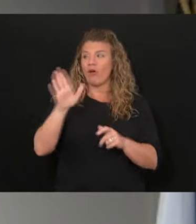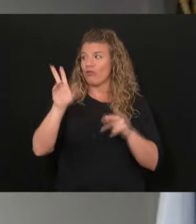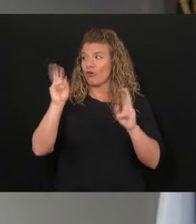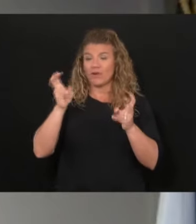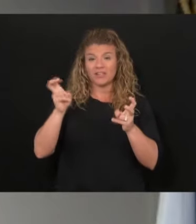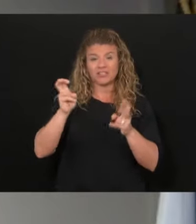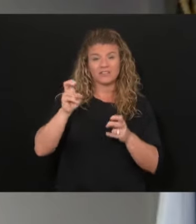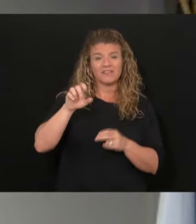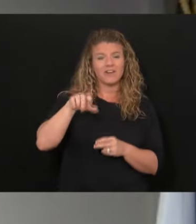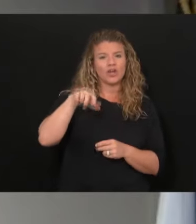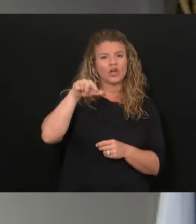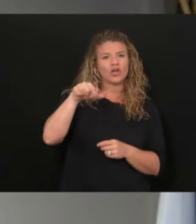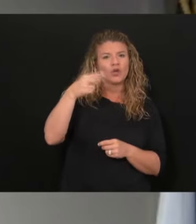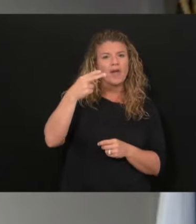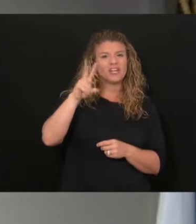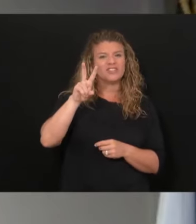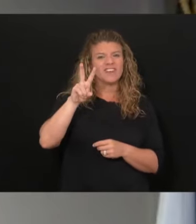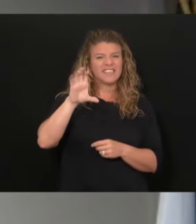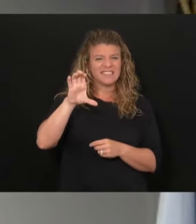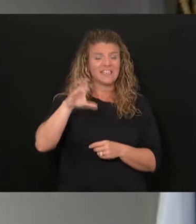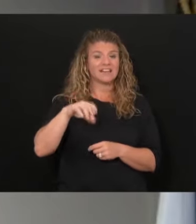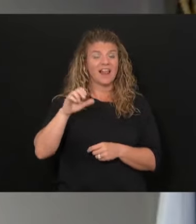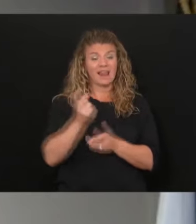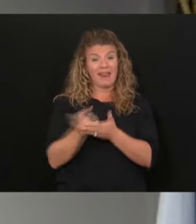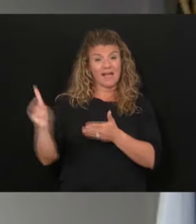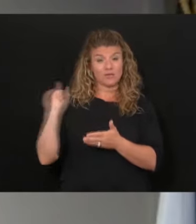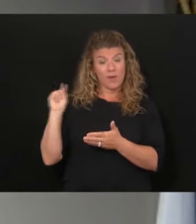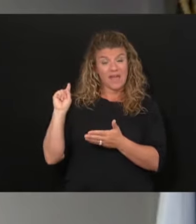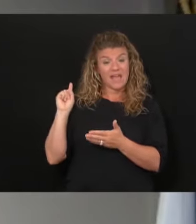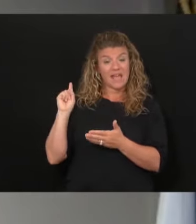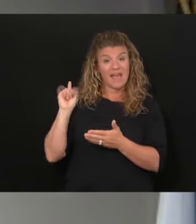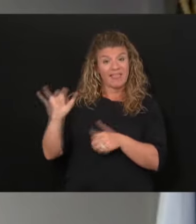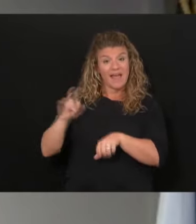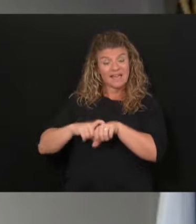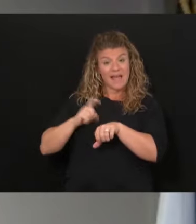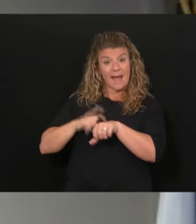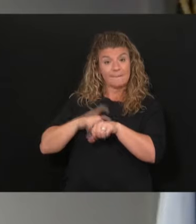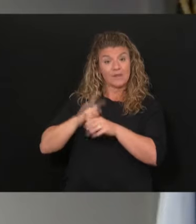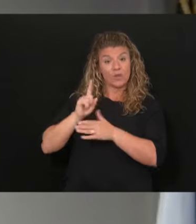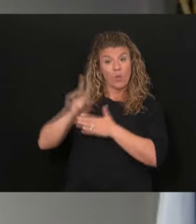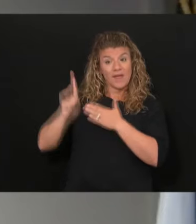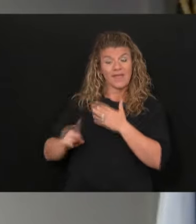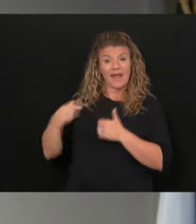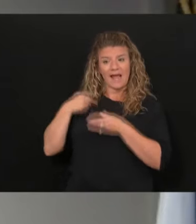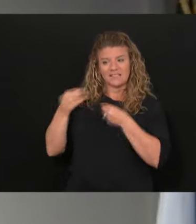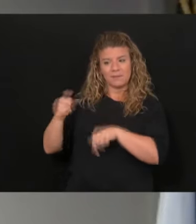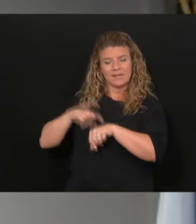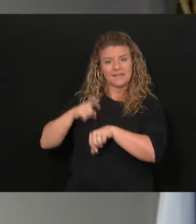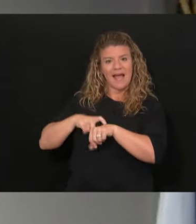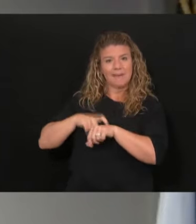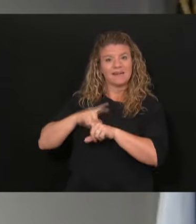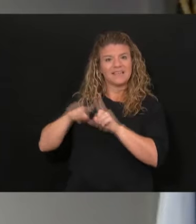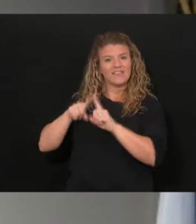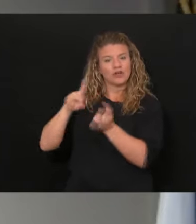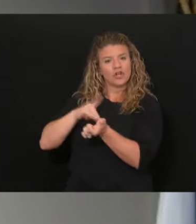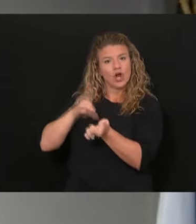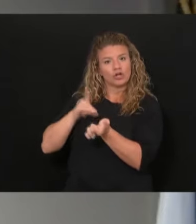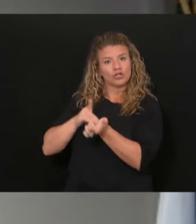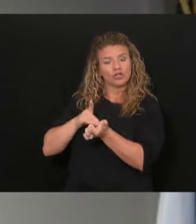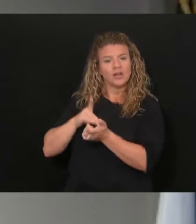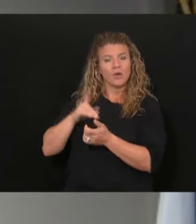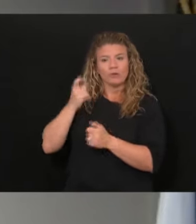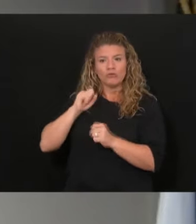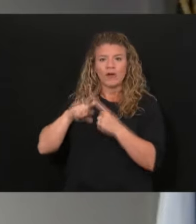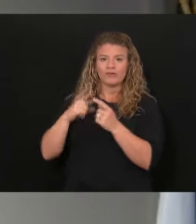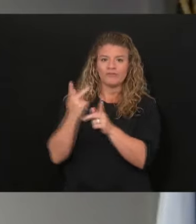FQHCs last week. And then spent time over the weekend with the West Virginia Academy of Family Physicians, and we began to touch on this